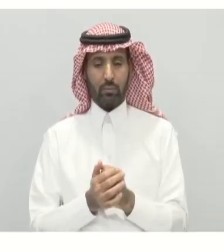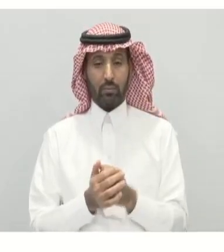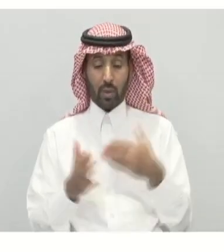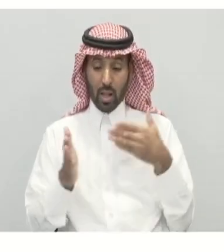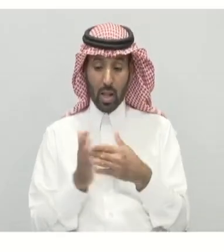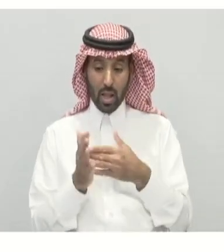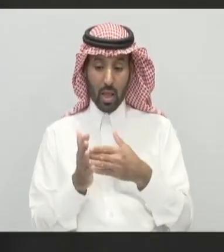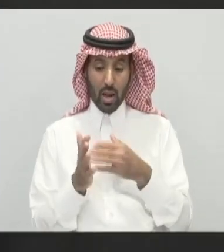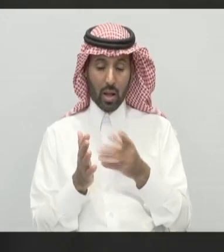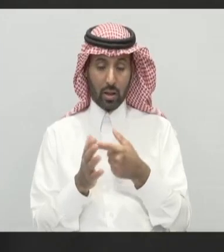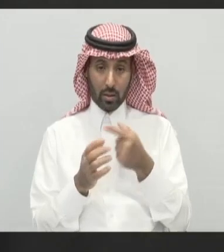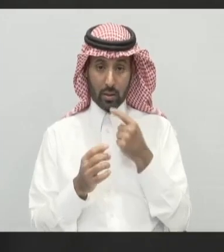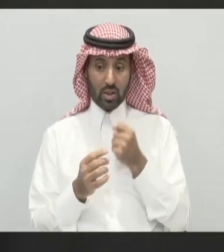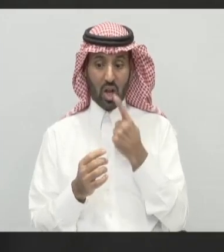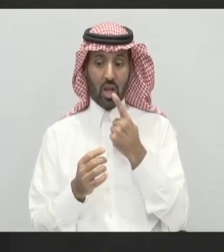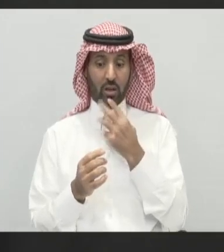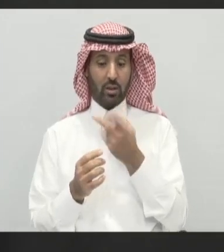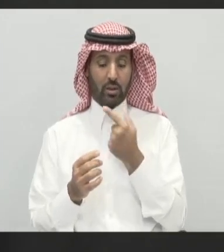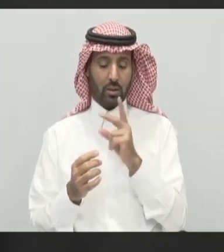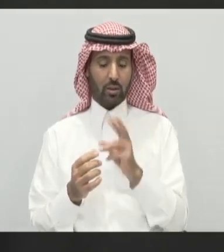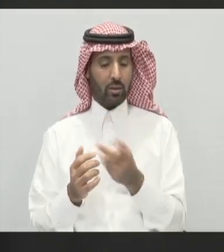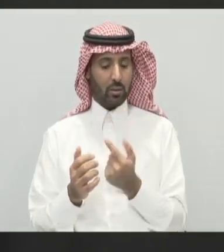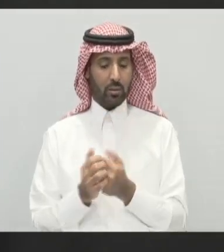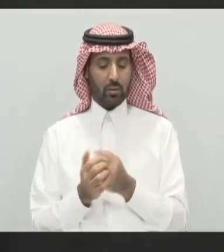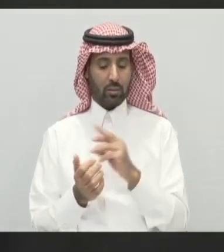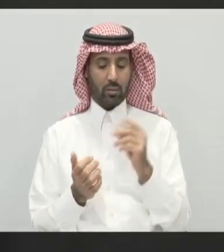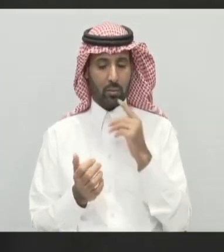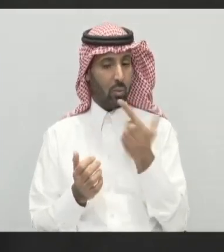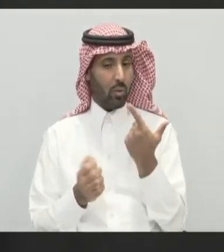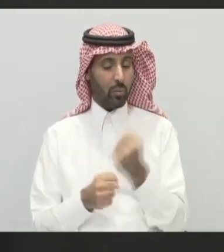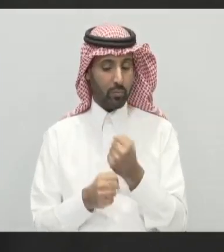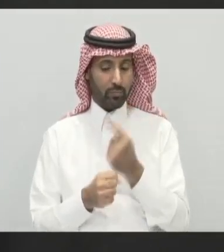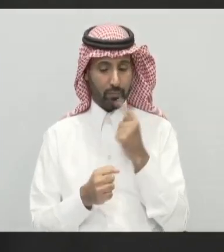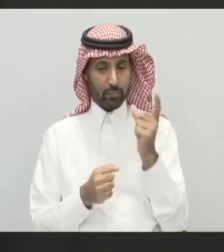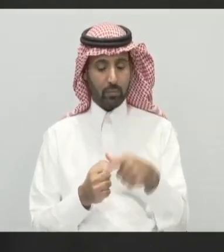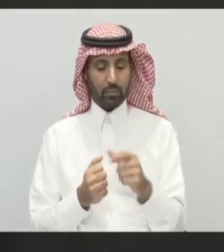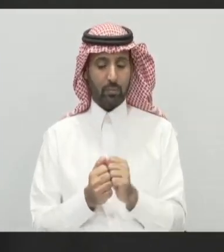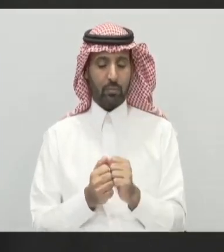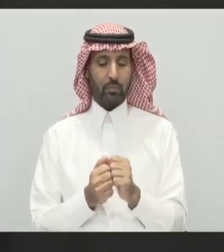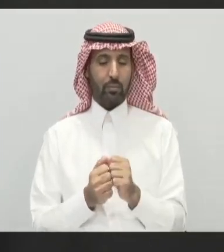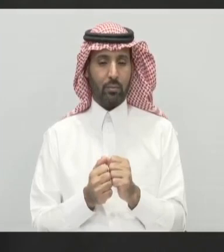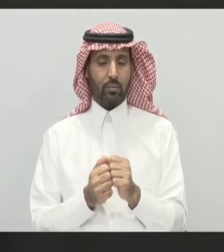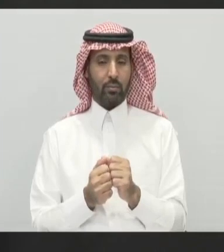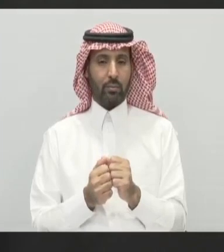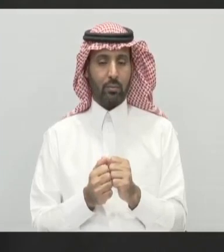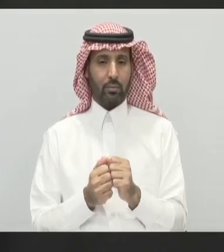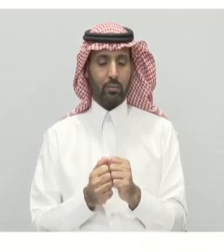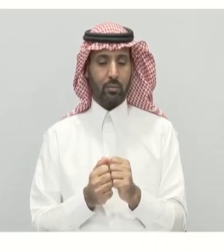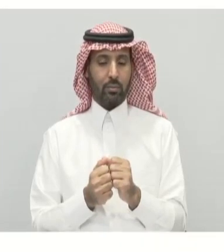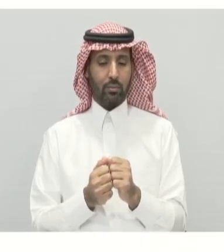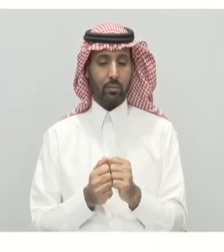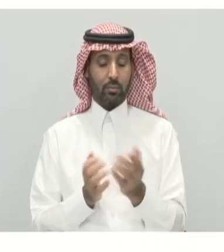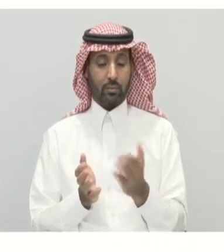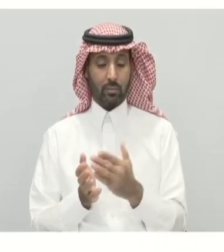these are much more highlighted, or let's say they are stressed, you will say them higher and louder. Okay,